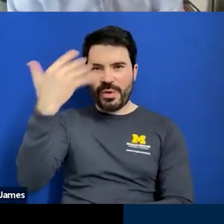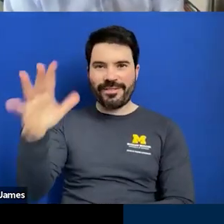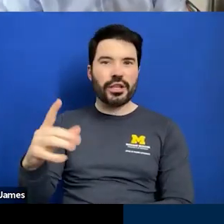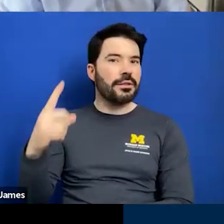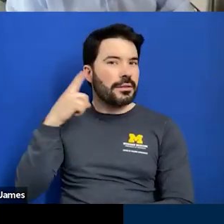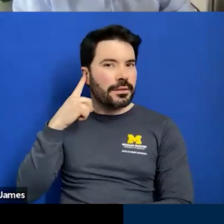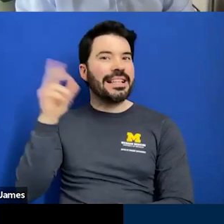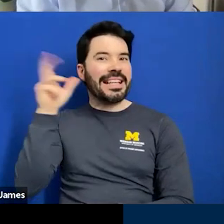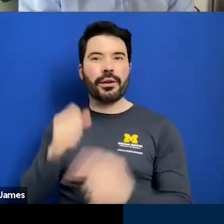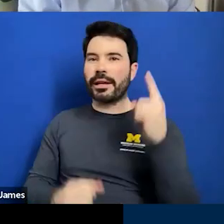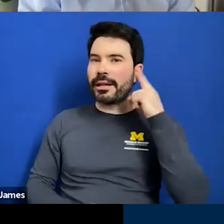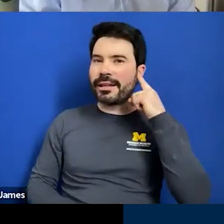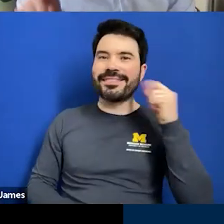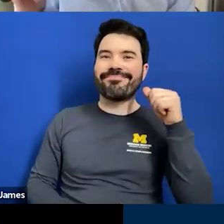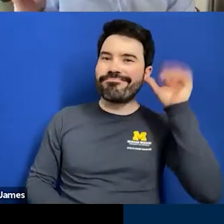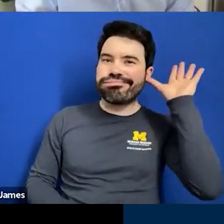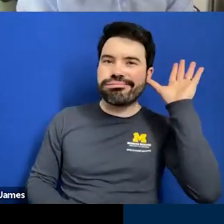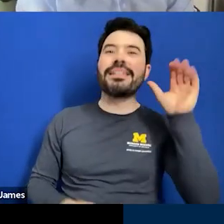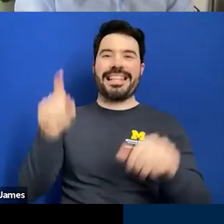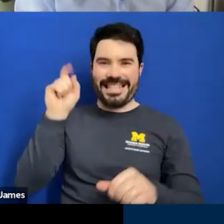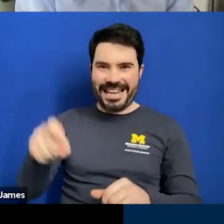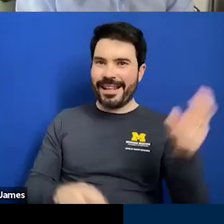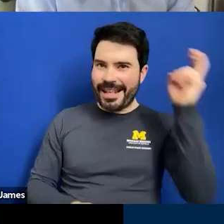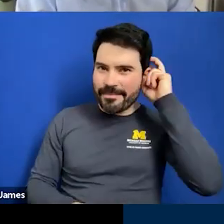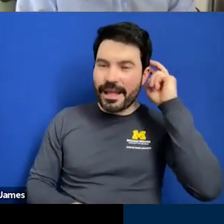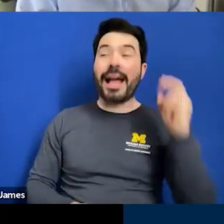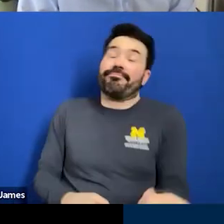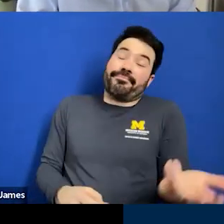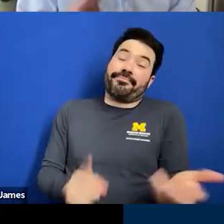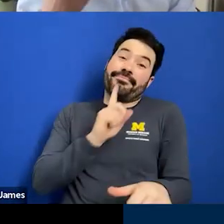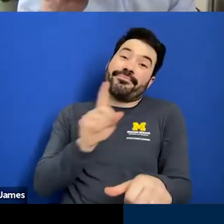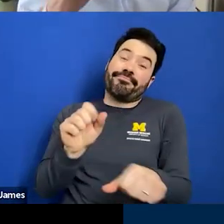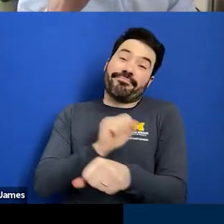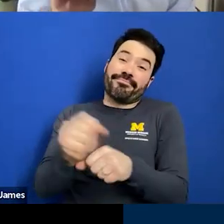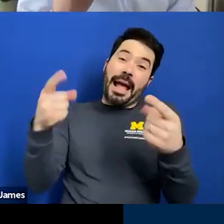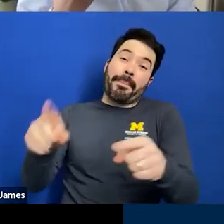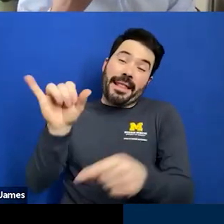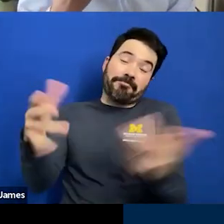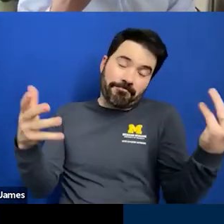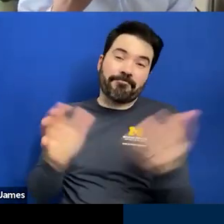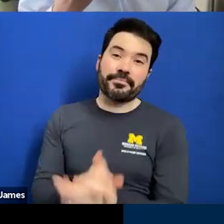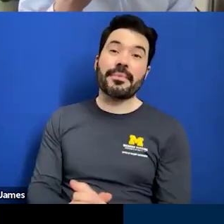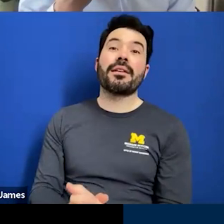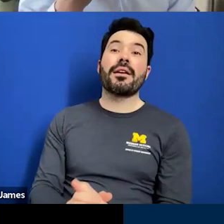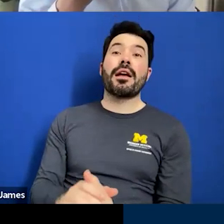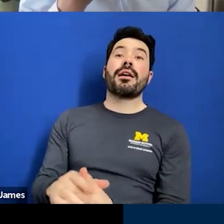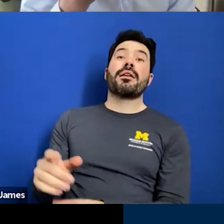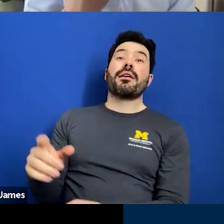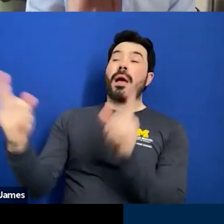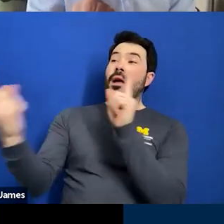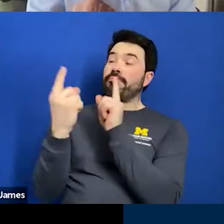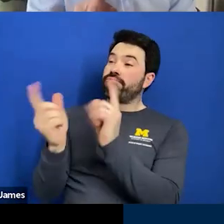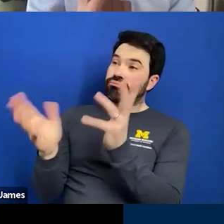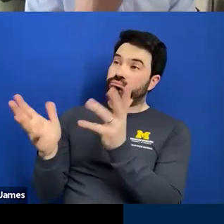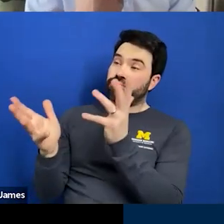needed an implant in the other ear. And it was true. So when you're talking to someone, you can look